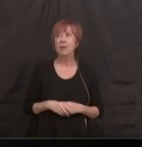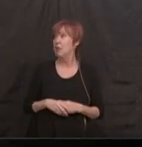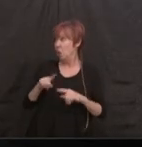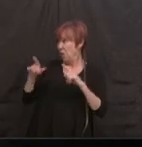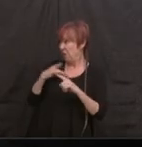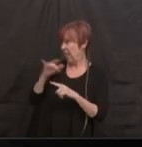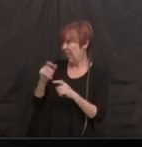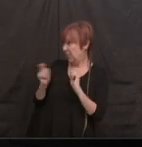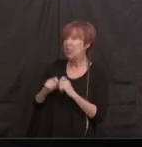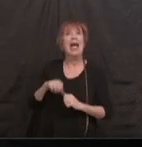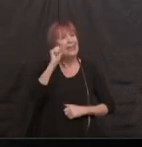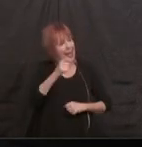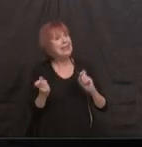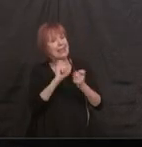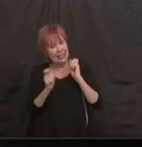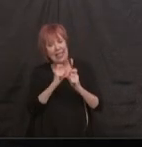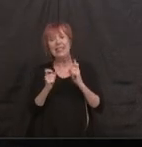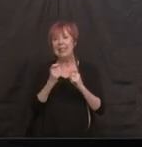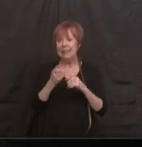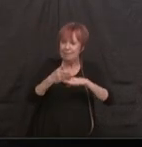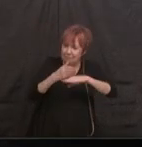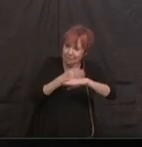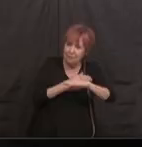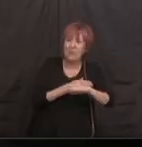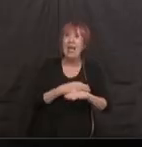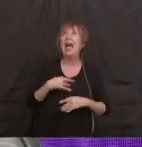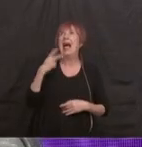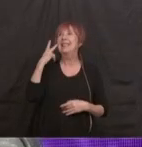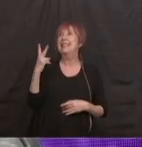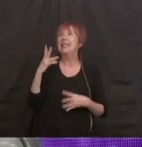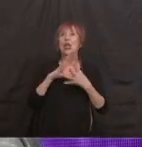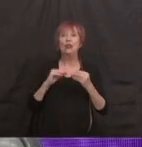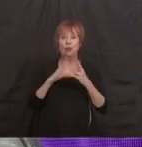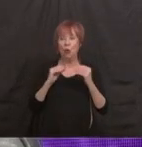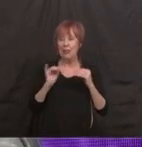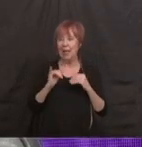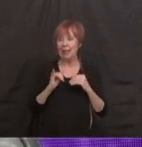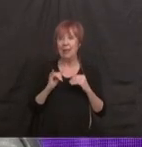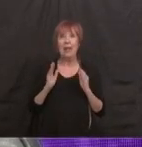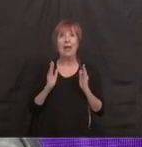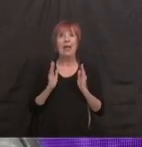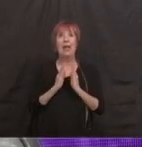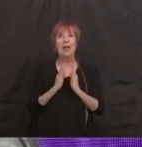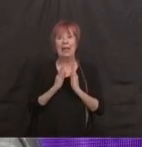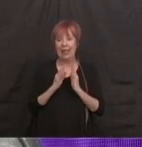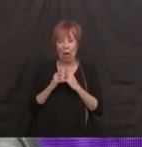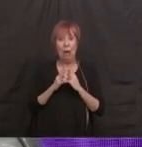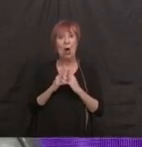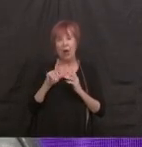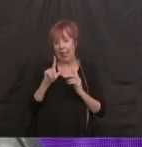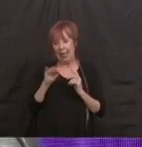change, yeah. I am seeing that change, and I'm seeing stories that are like, I don't know, like Little America is like a fascinating